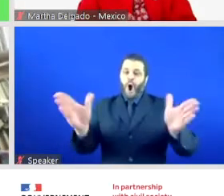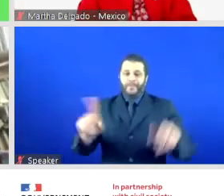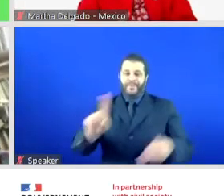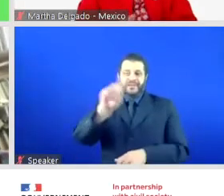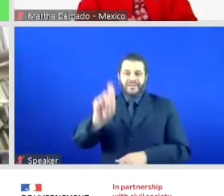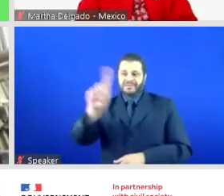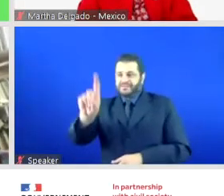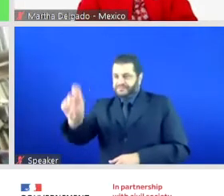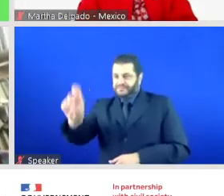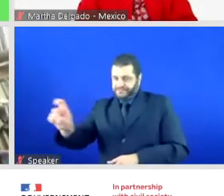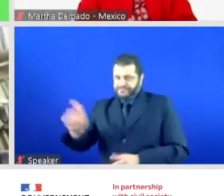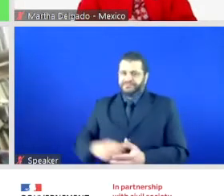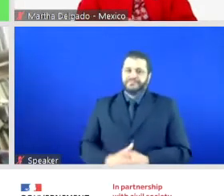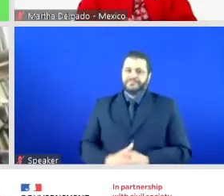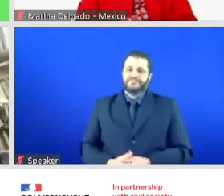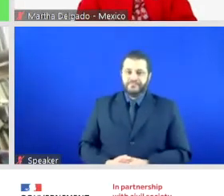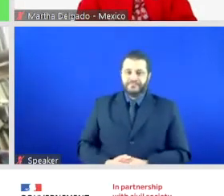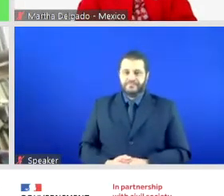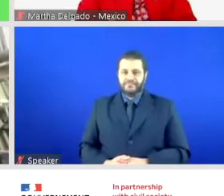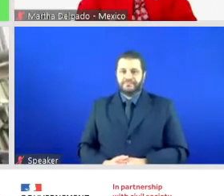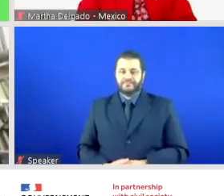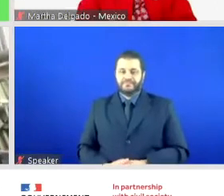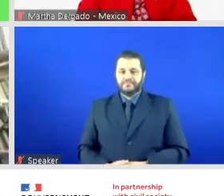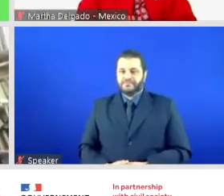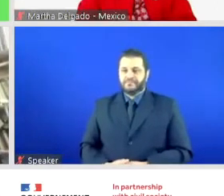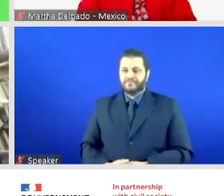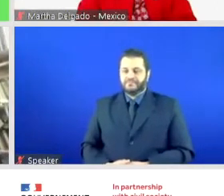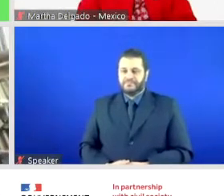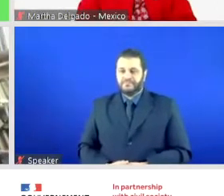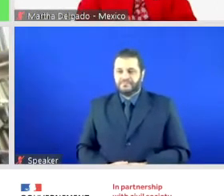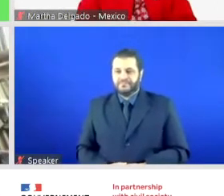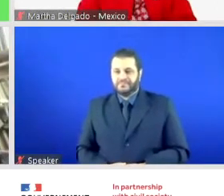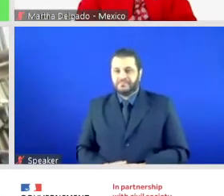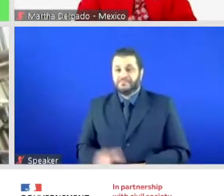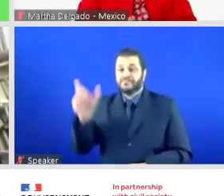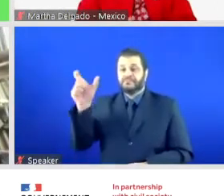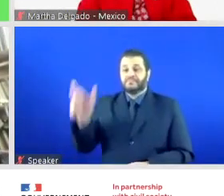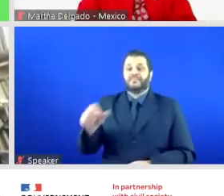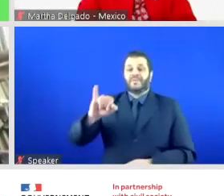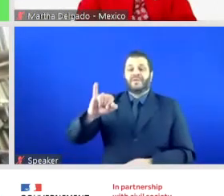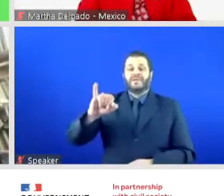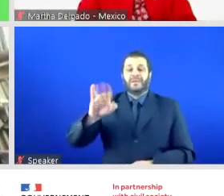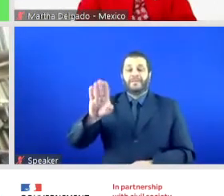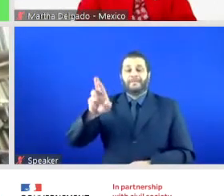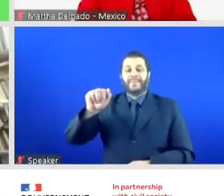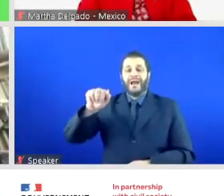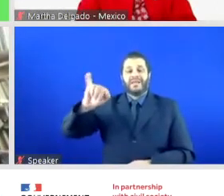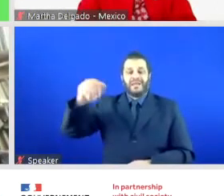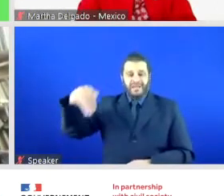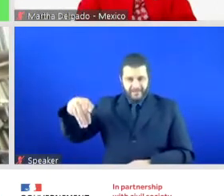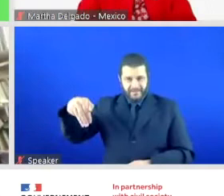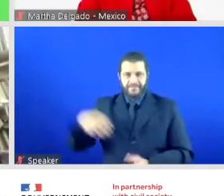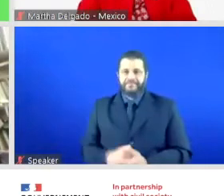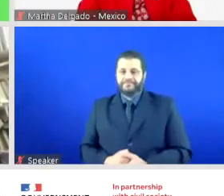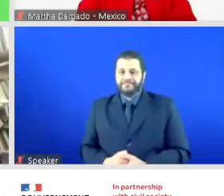congratulate all the panelists for sticking to time and respecting and being very insightful and concise at the